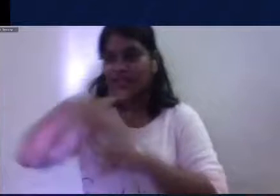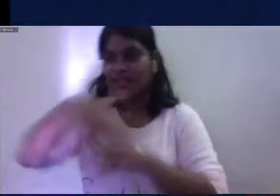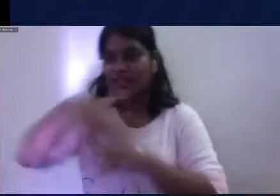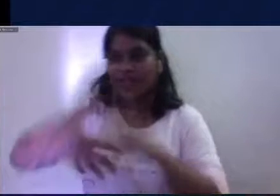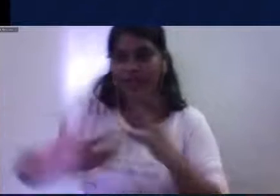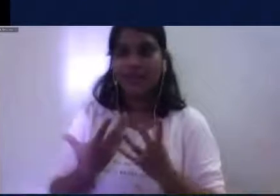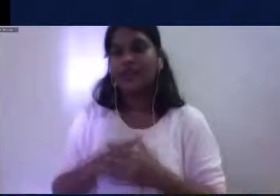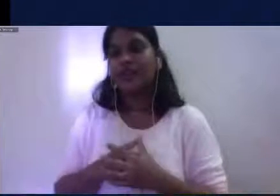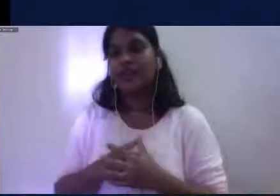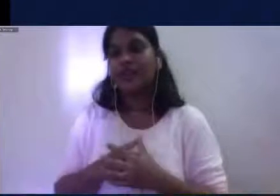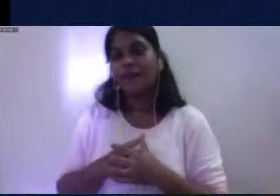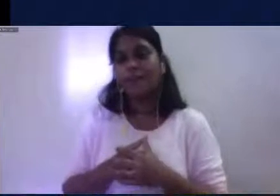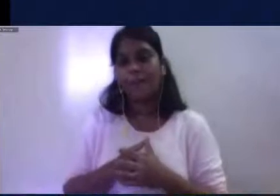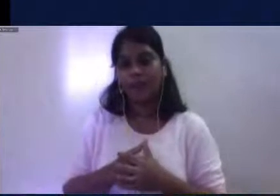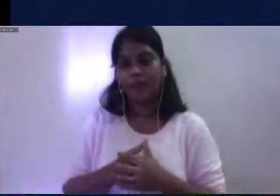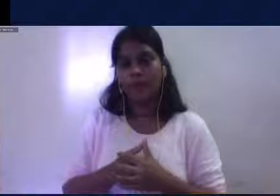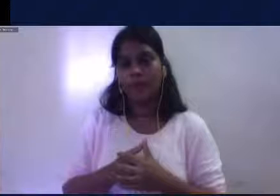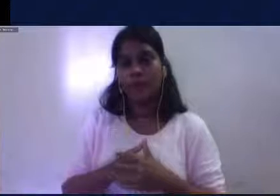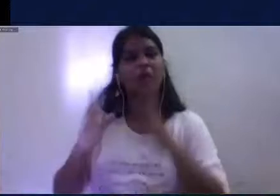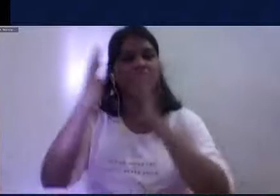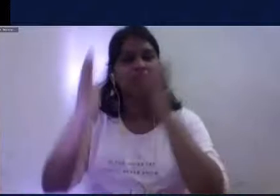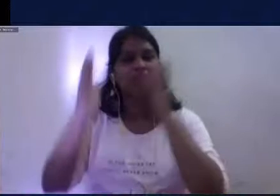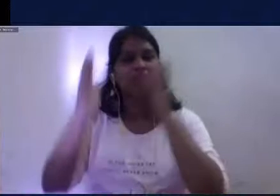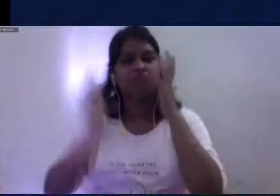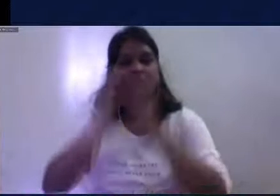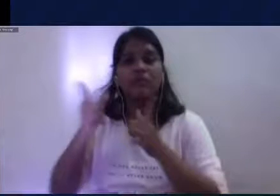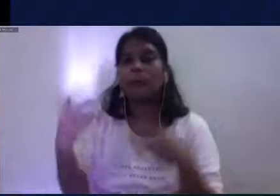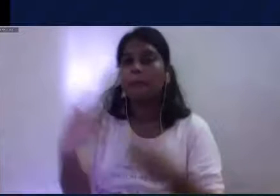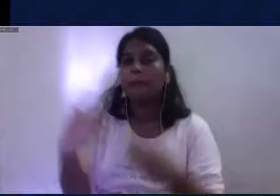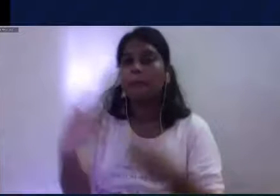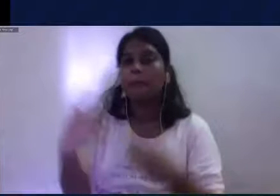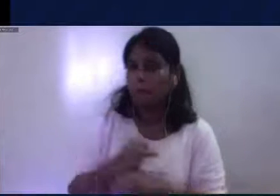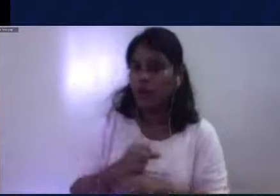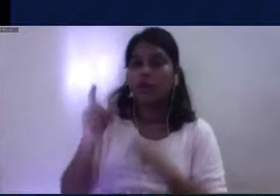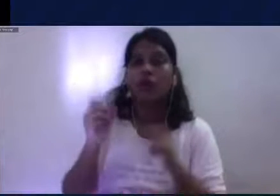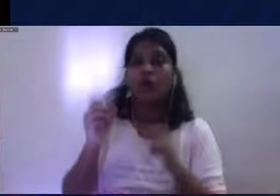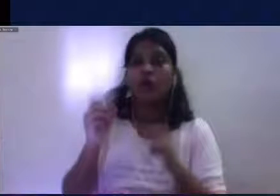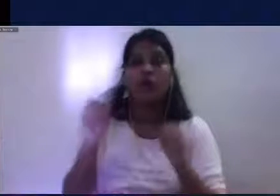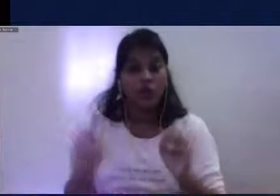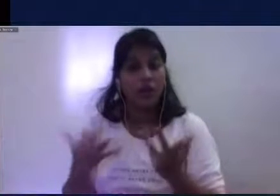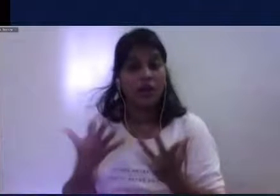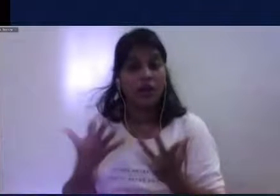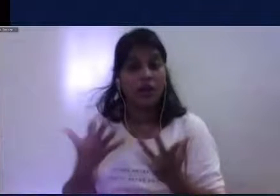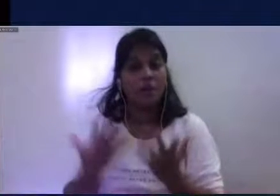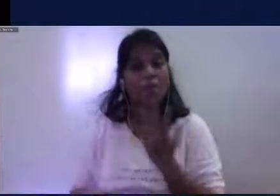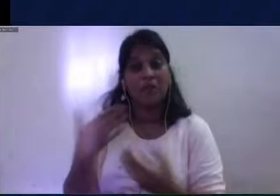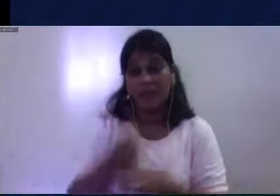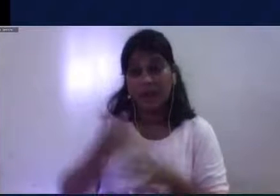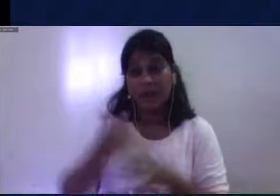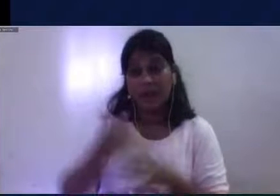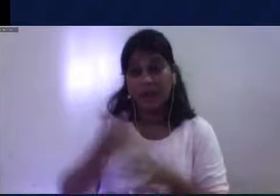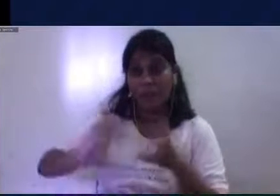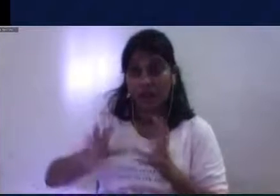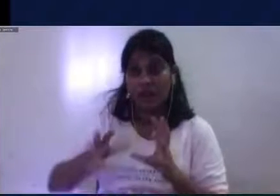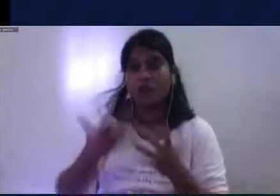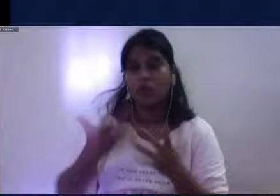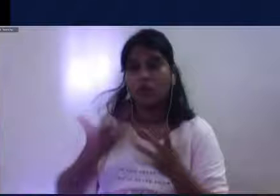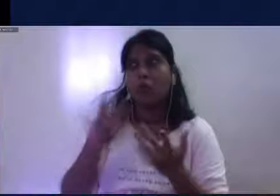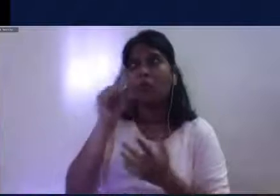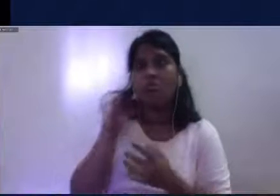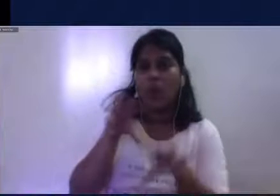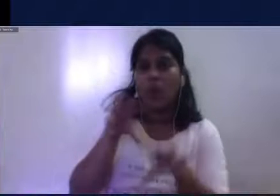in our country. So they were worried that they would make it, they would launch it. Maybe they manufactured a batch of maybe 1,000